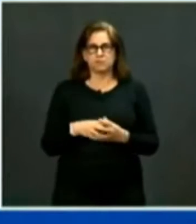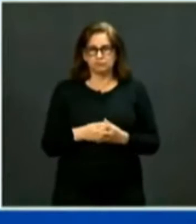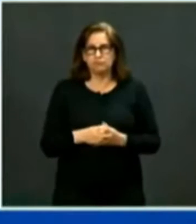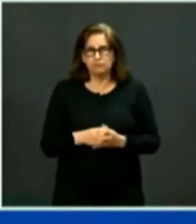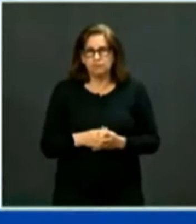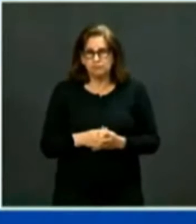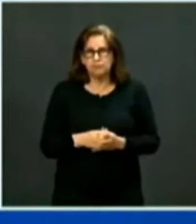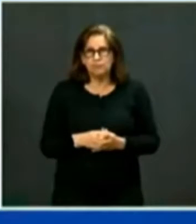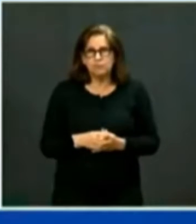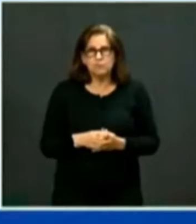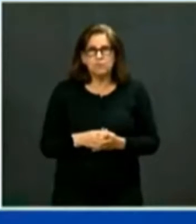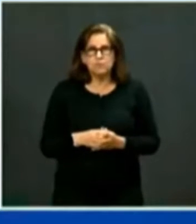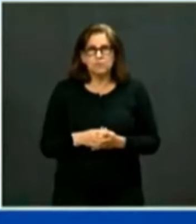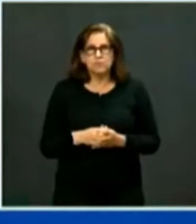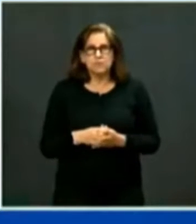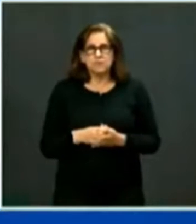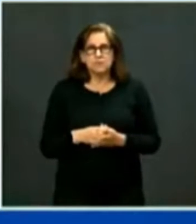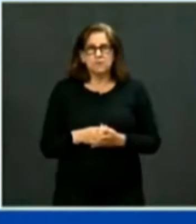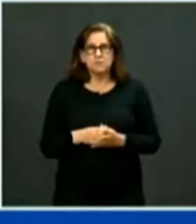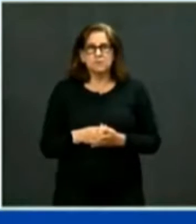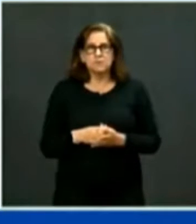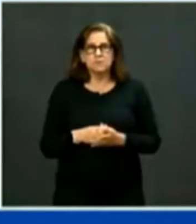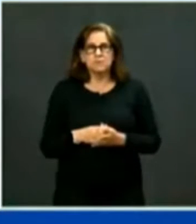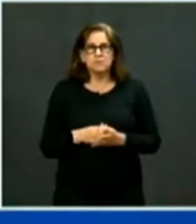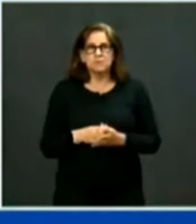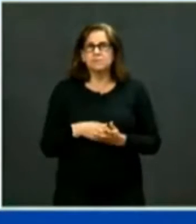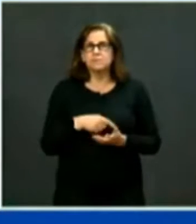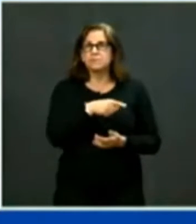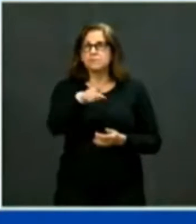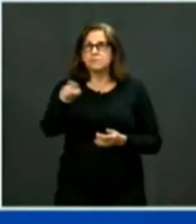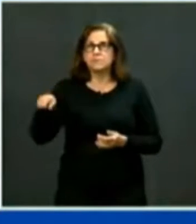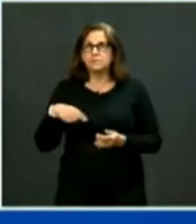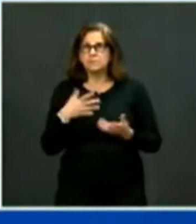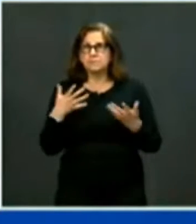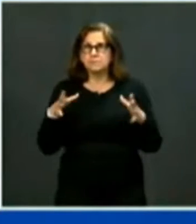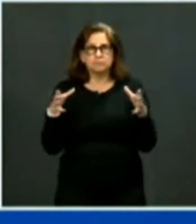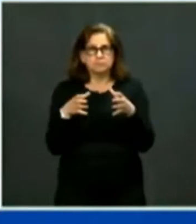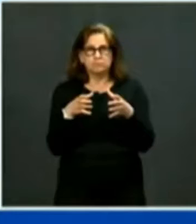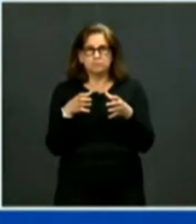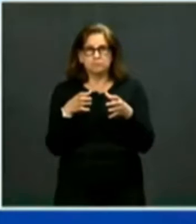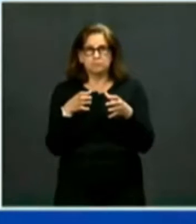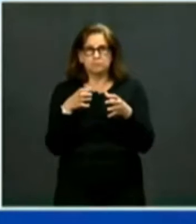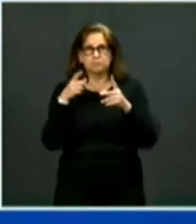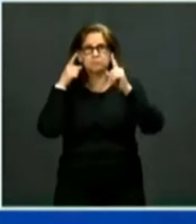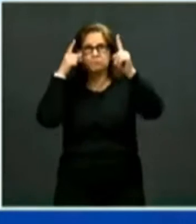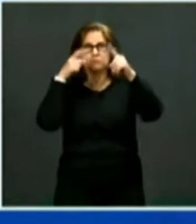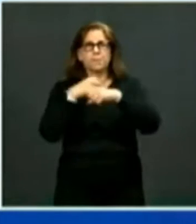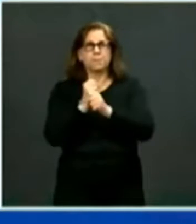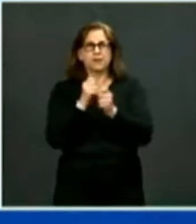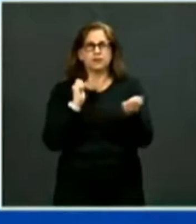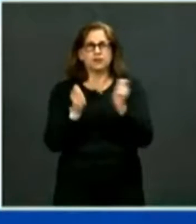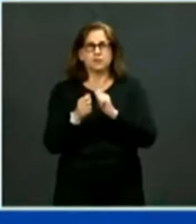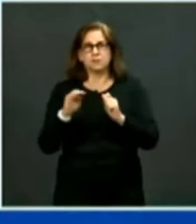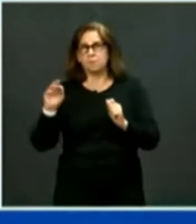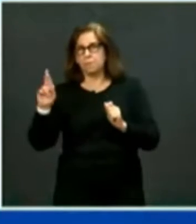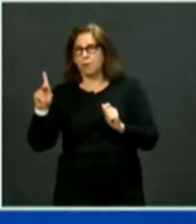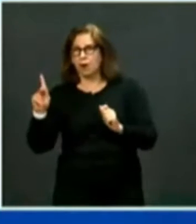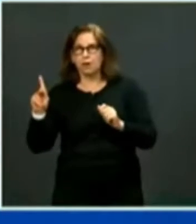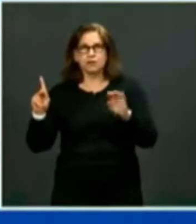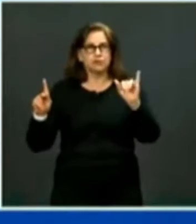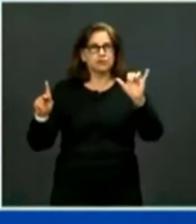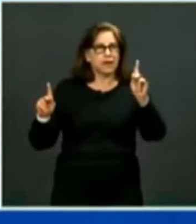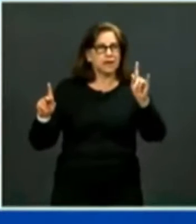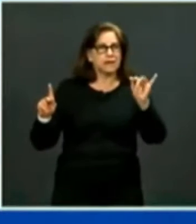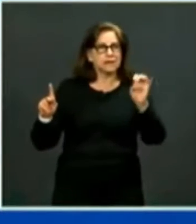determined to make change. But Mark and Jackie, whose son Daniel was a first grader in Sandy Hook Elementary School,